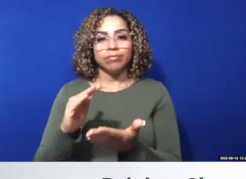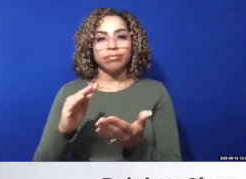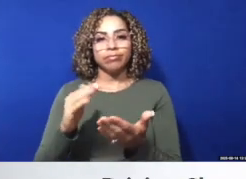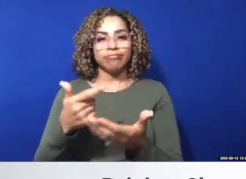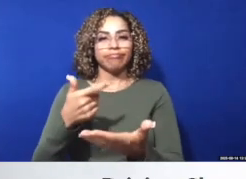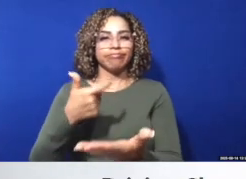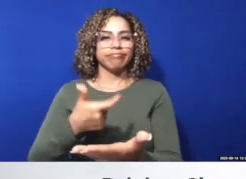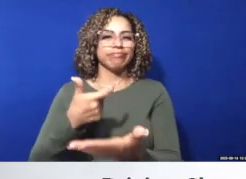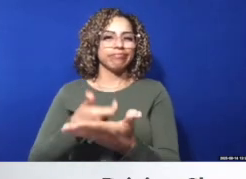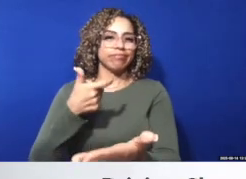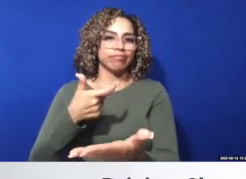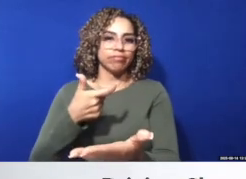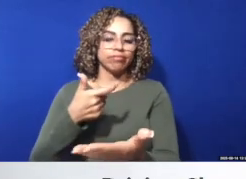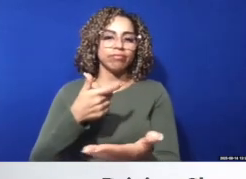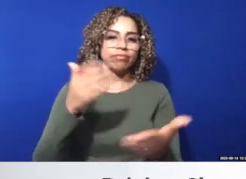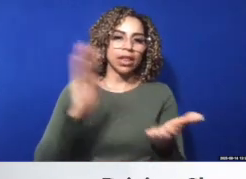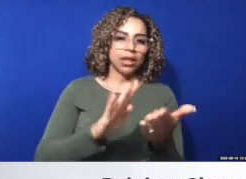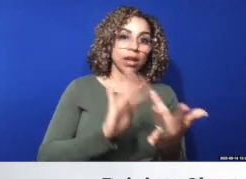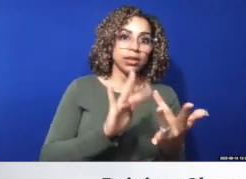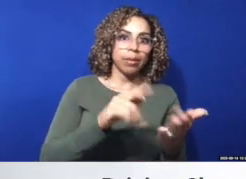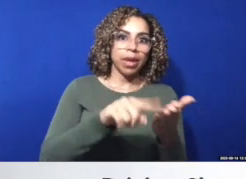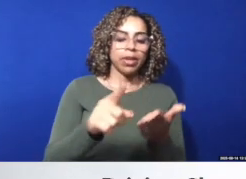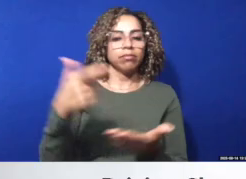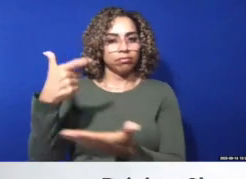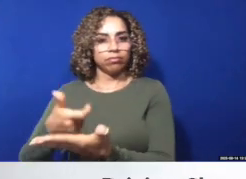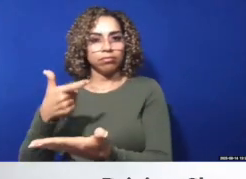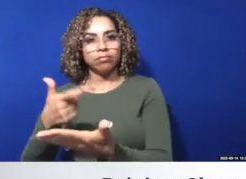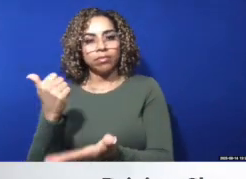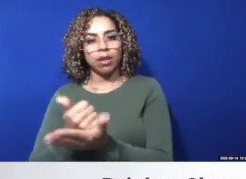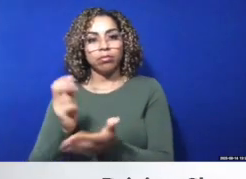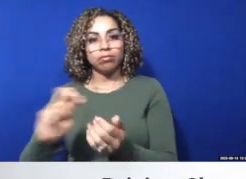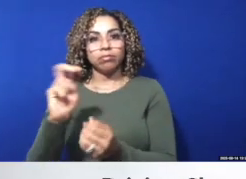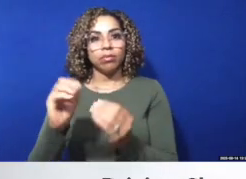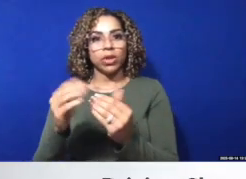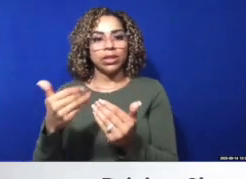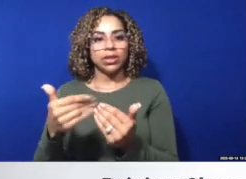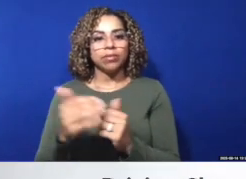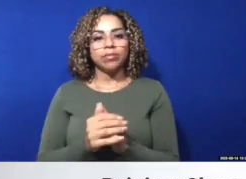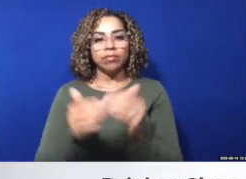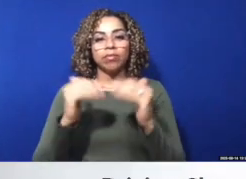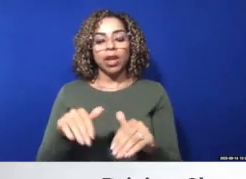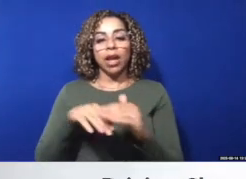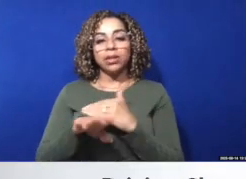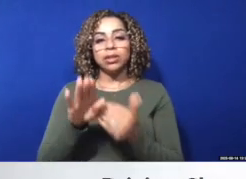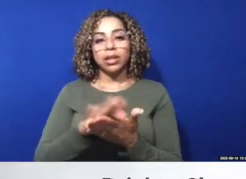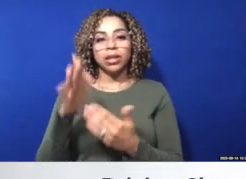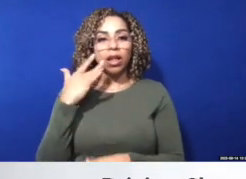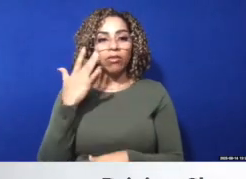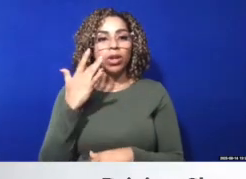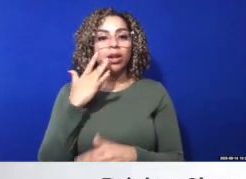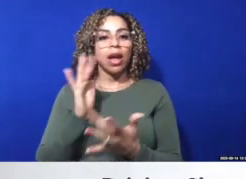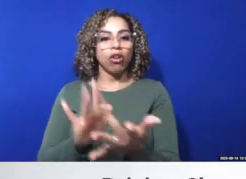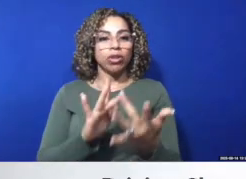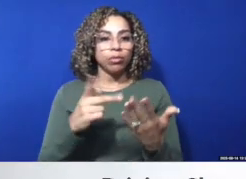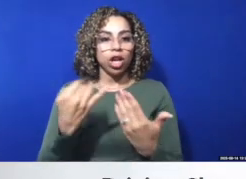easier. And finally, Access Clean California is an outreach project focused on increasing awareness of the full suite of clean